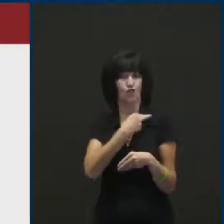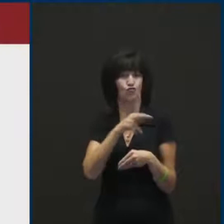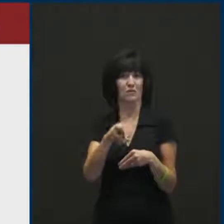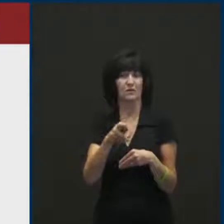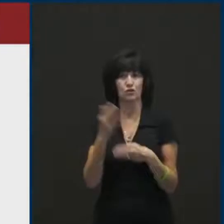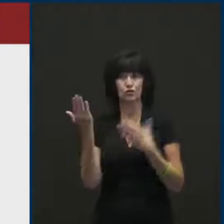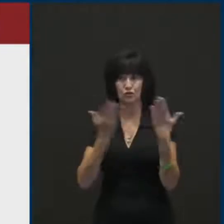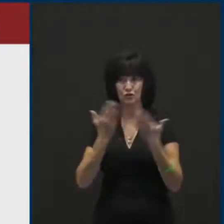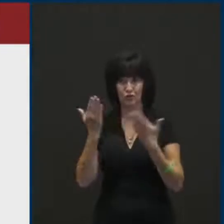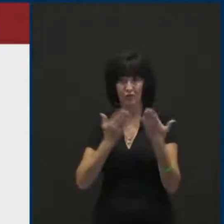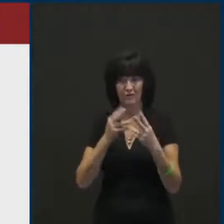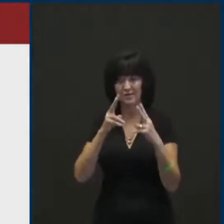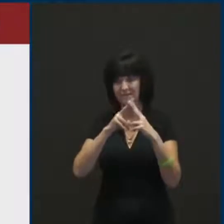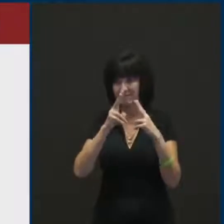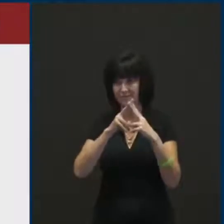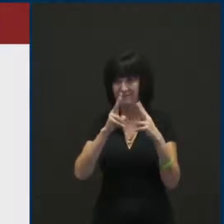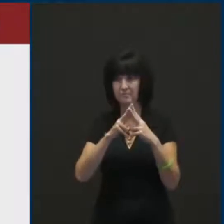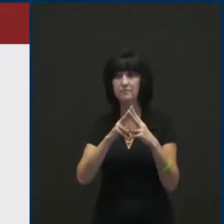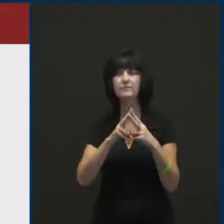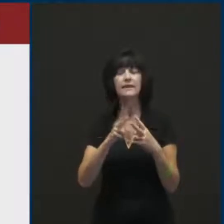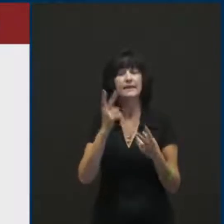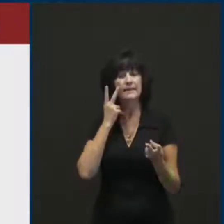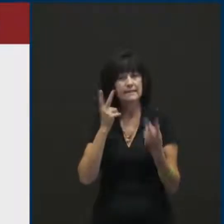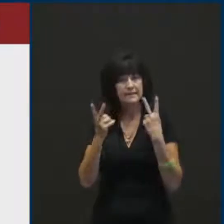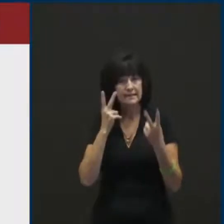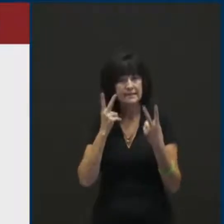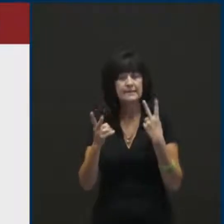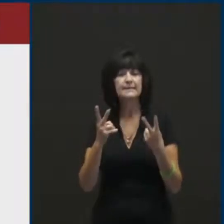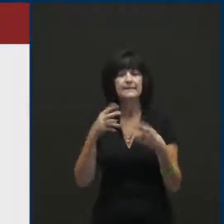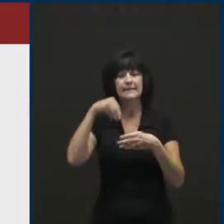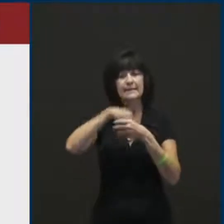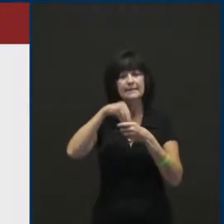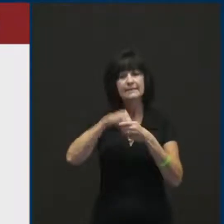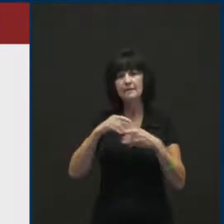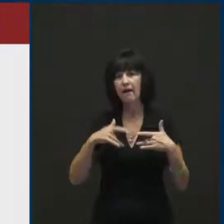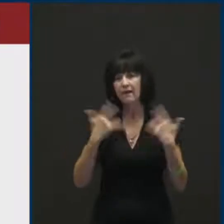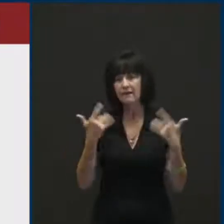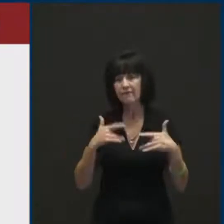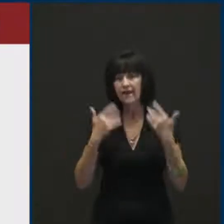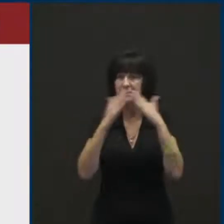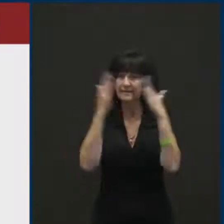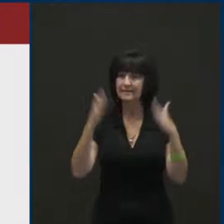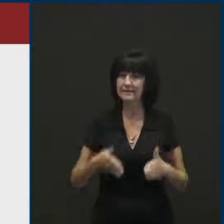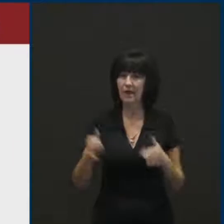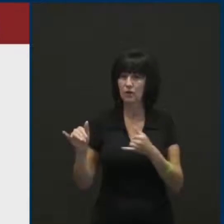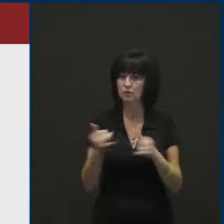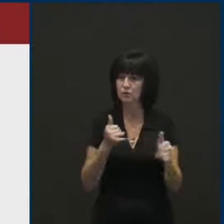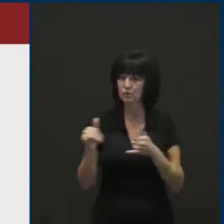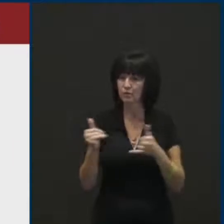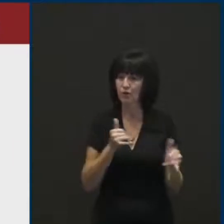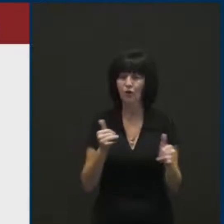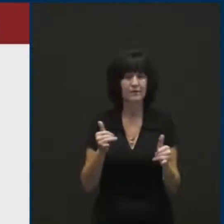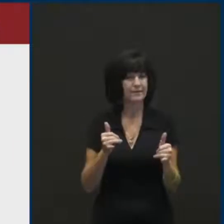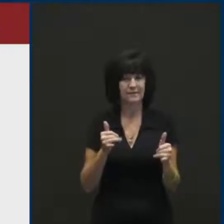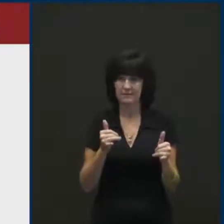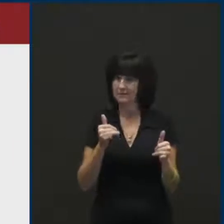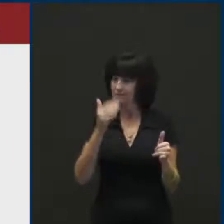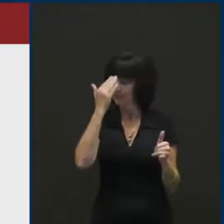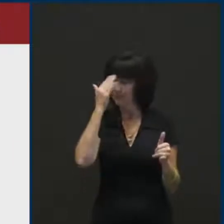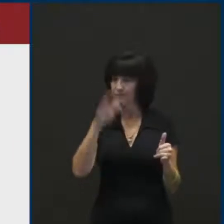Additionally, we're seeing, high numbers of indoor events and house parties, and we can't emphasize